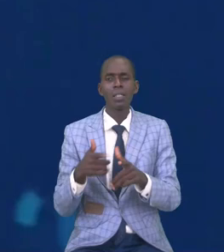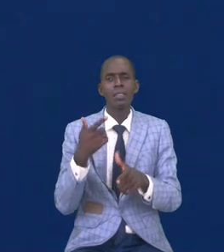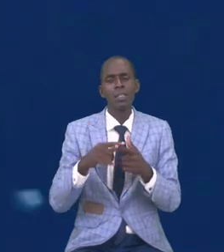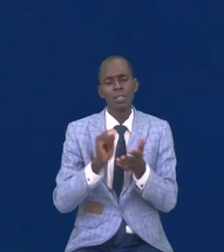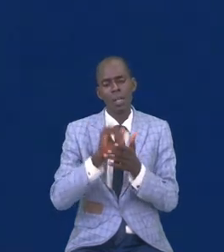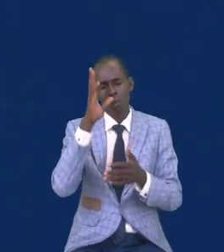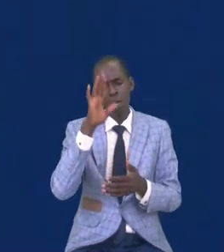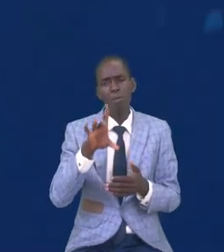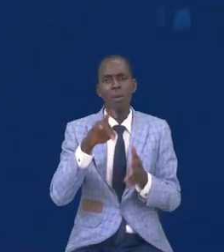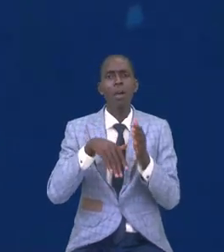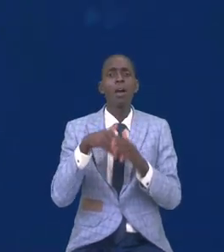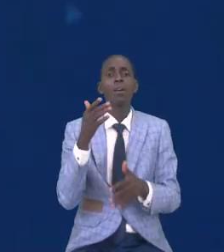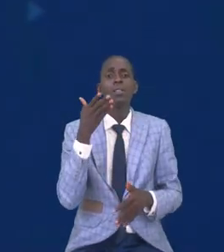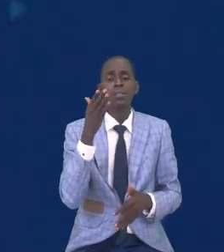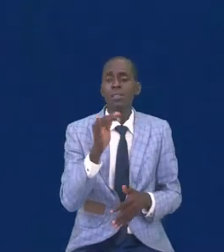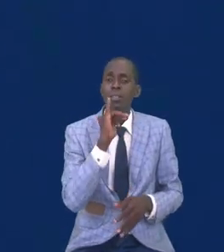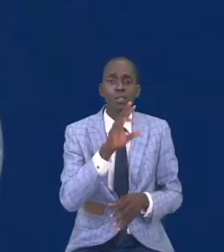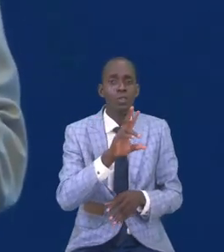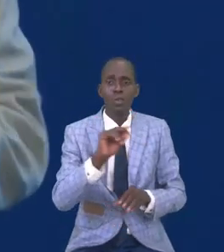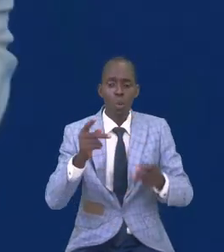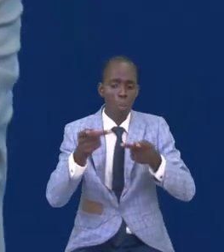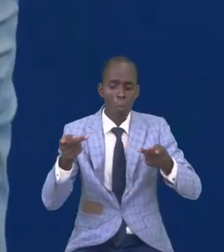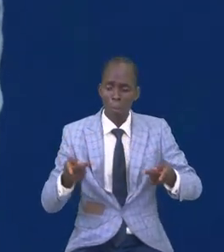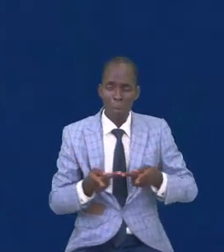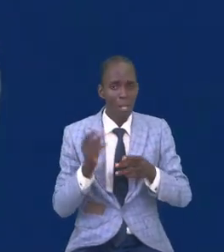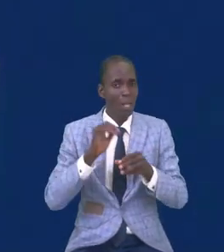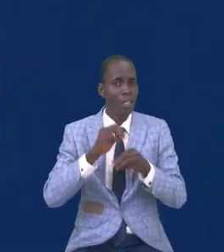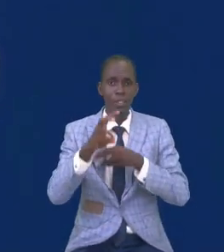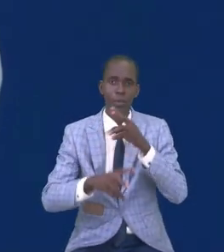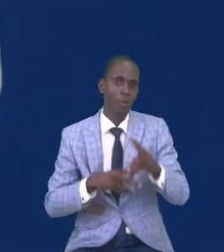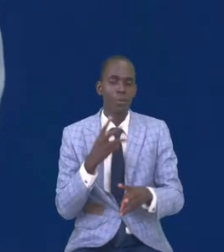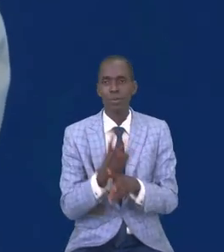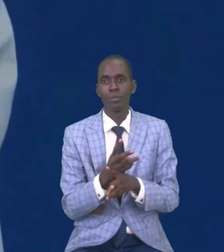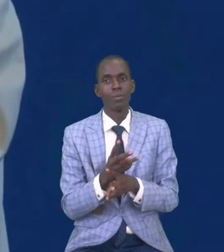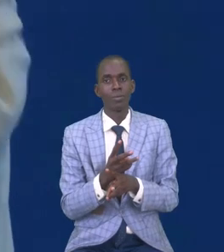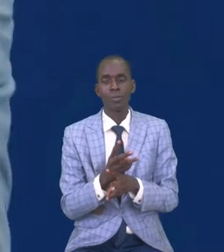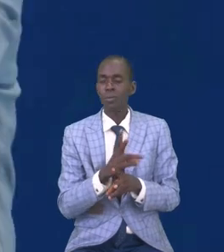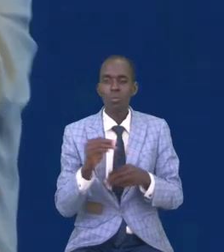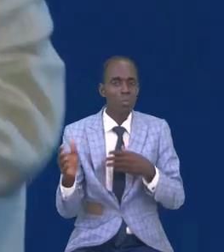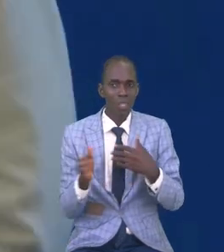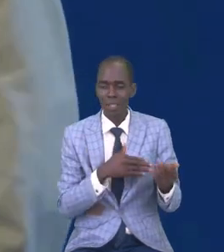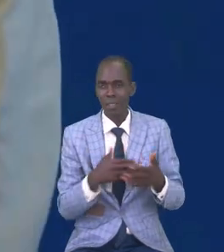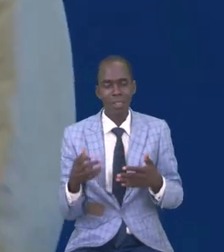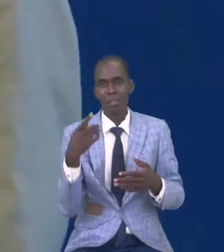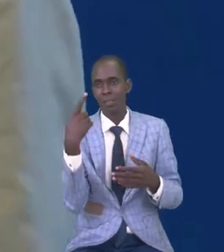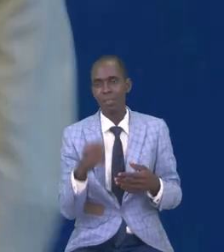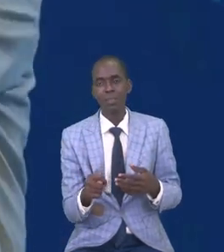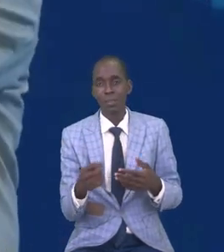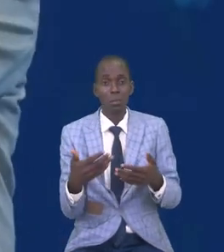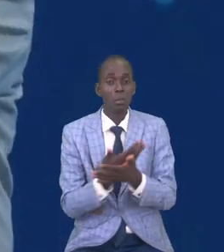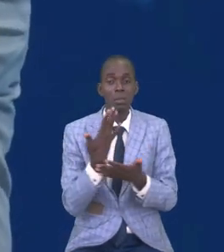no place in the world, whatever the civilization, no place in the